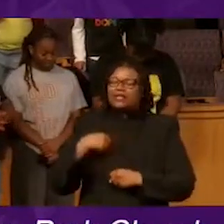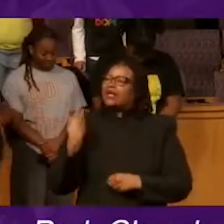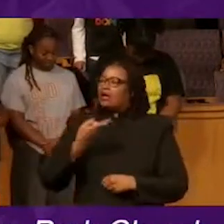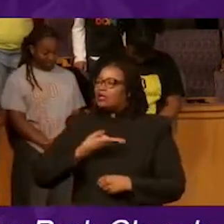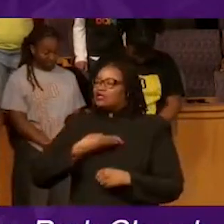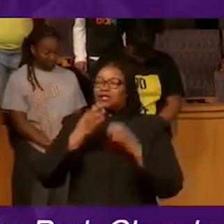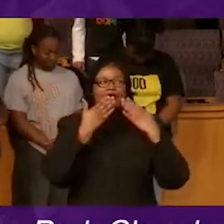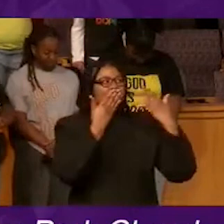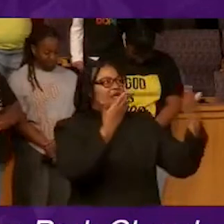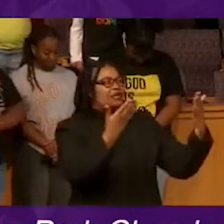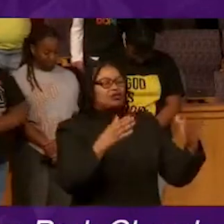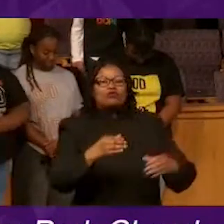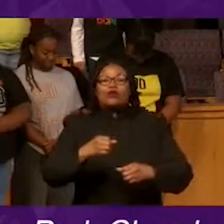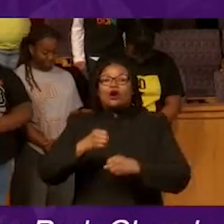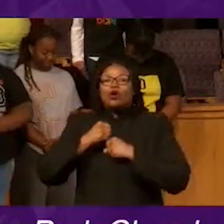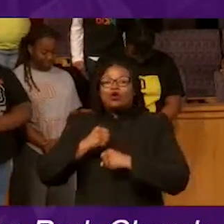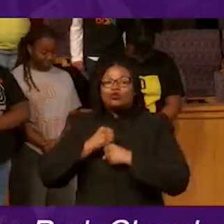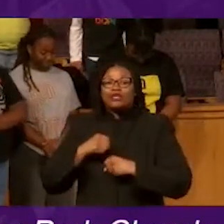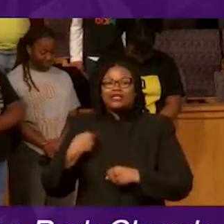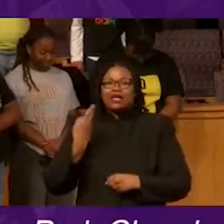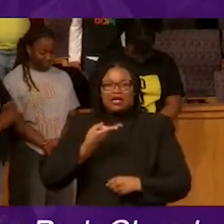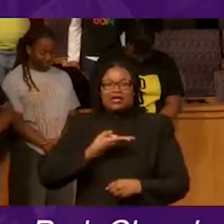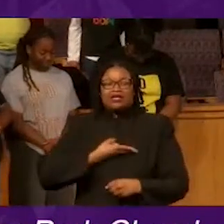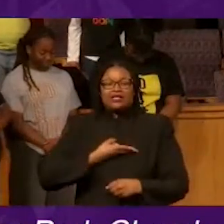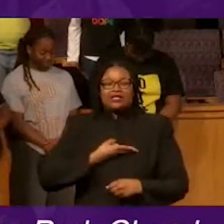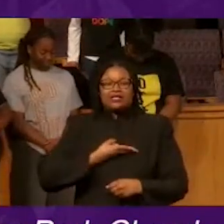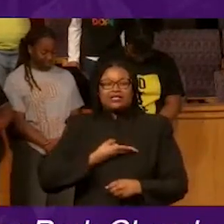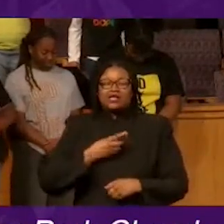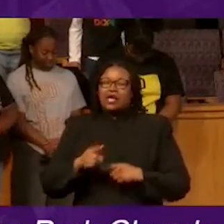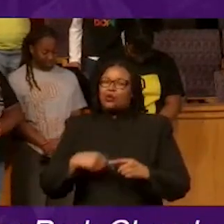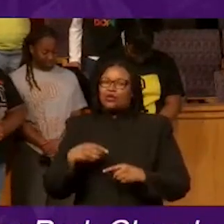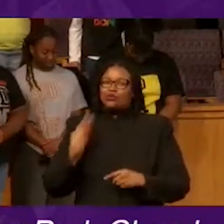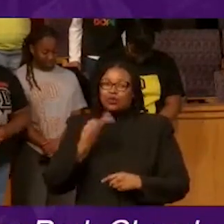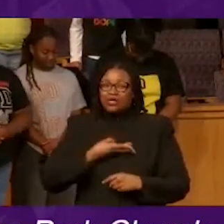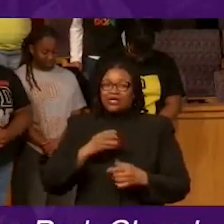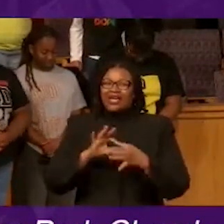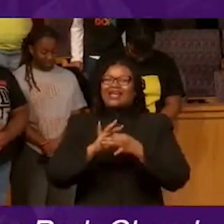Thank you for holding us even when we let go,